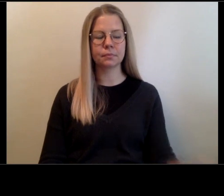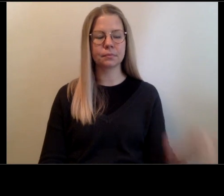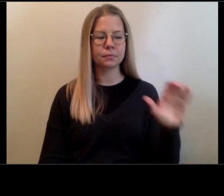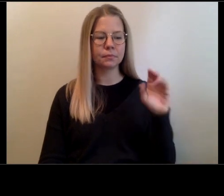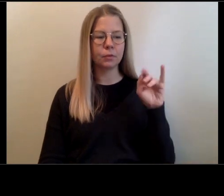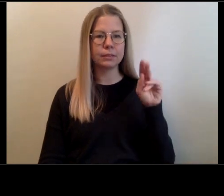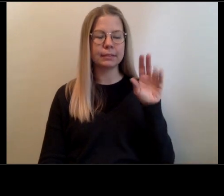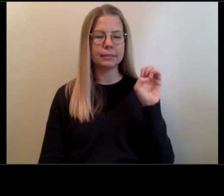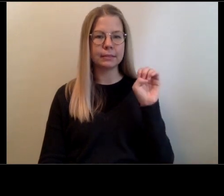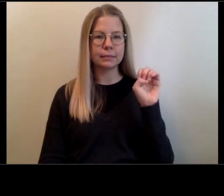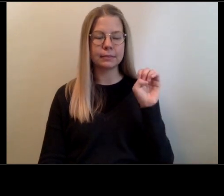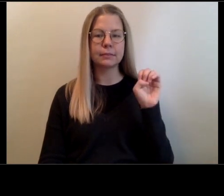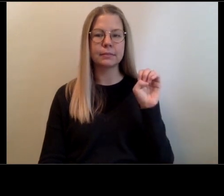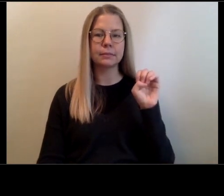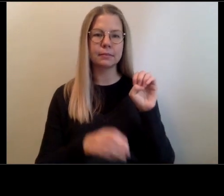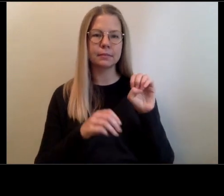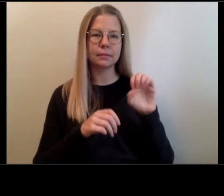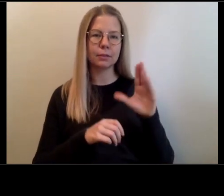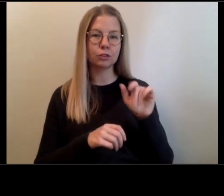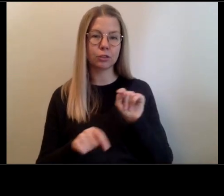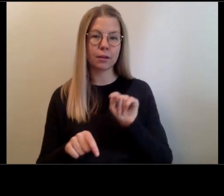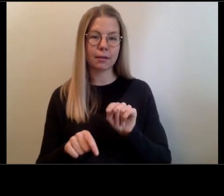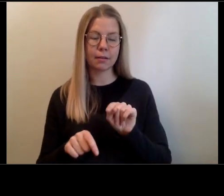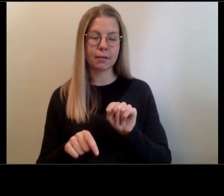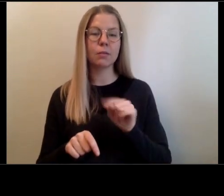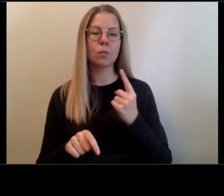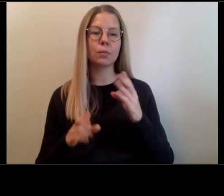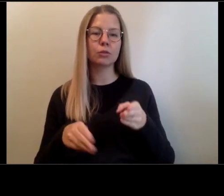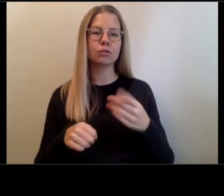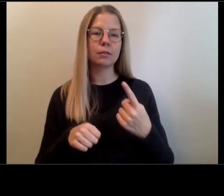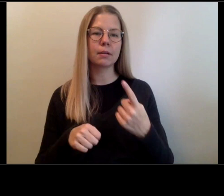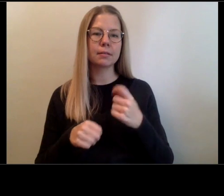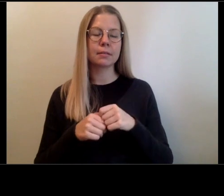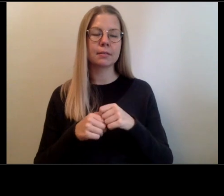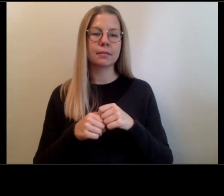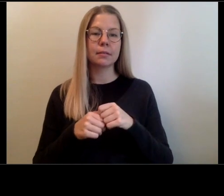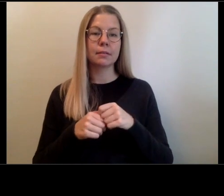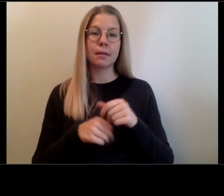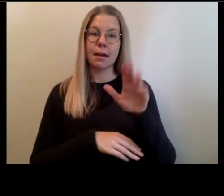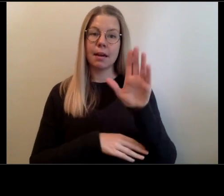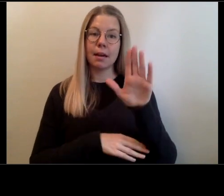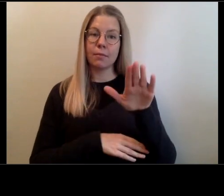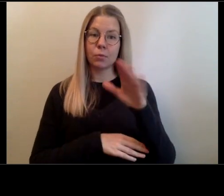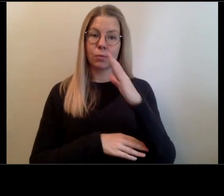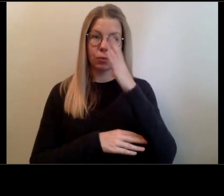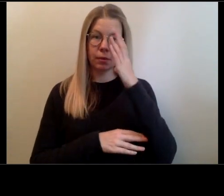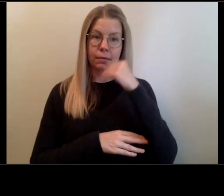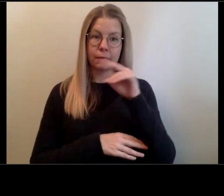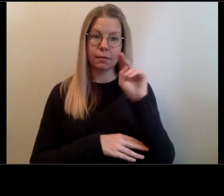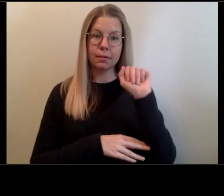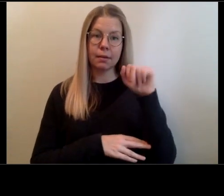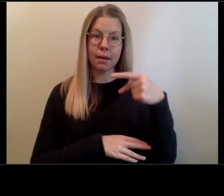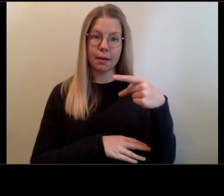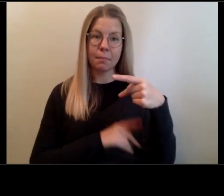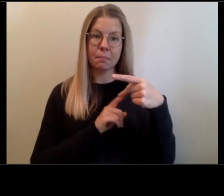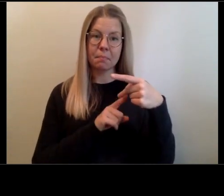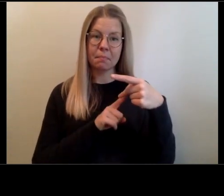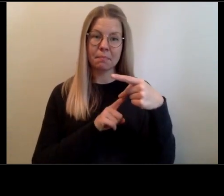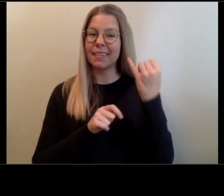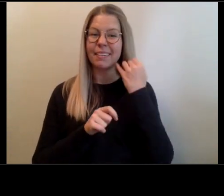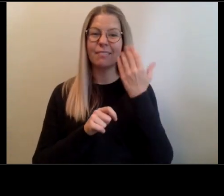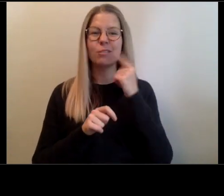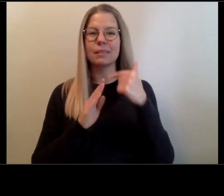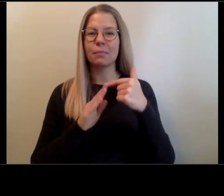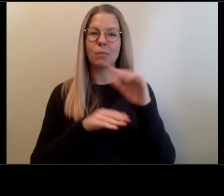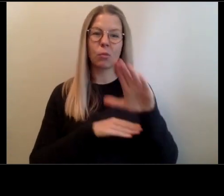and Sue Eng asks, do afternoon naps make up for having less than 7